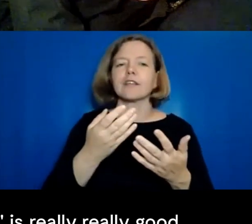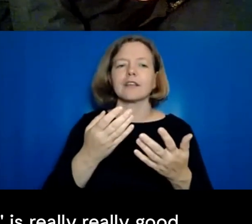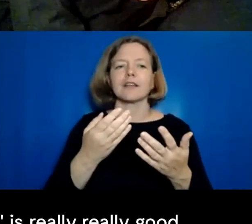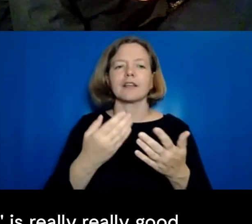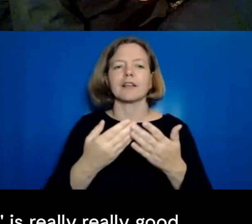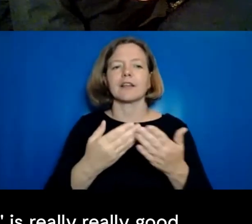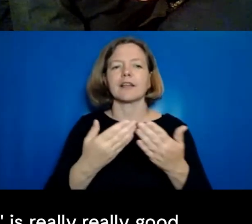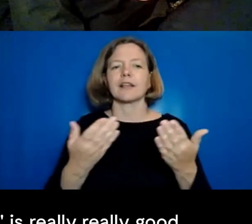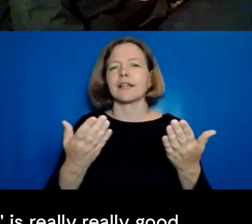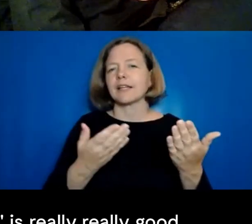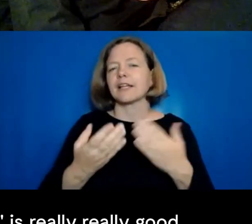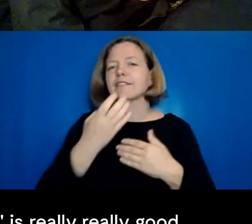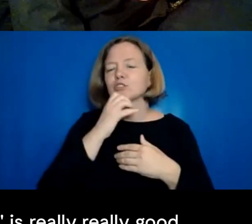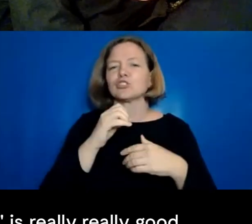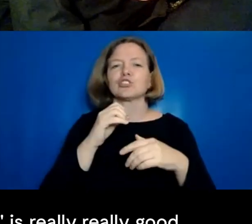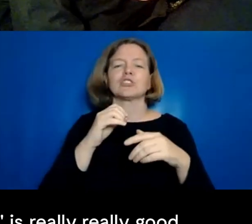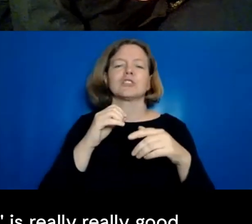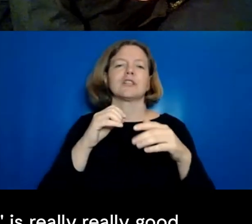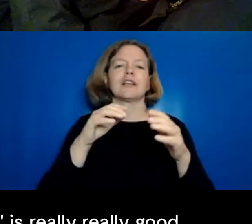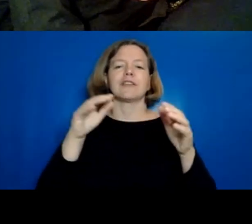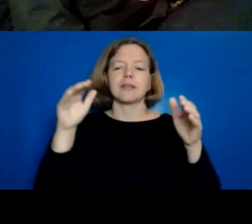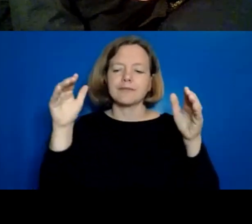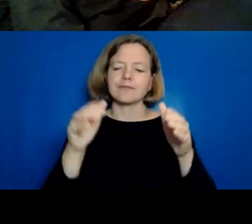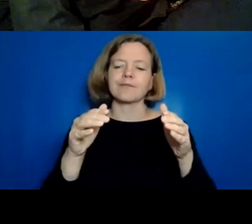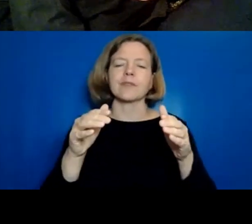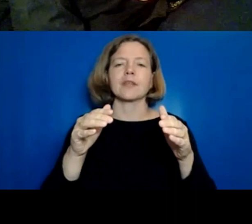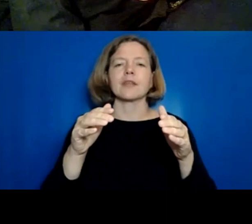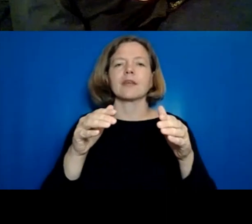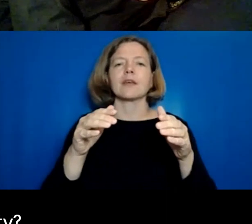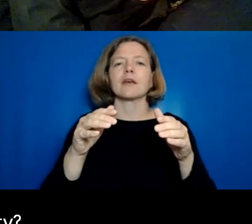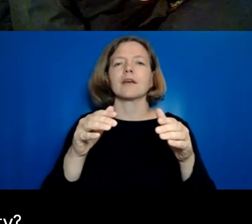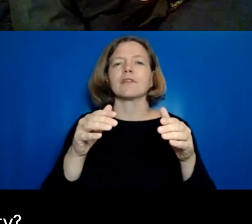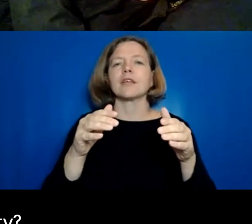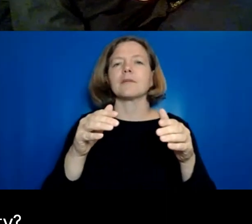is really, really good, to acknowledge a lack of